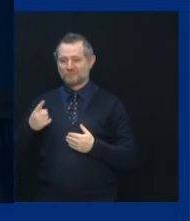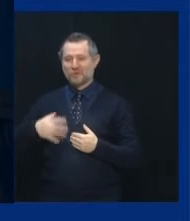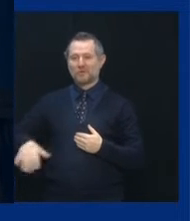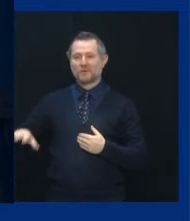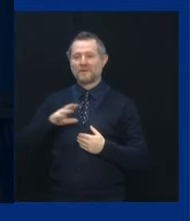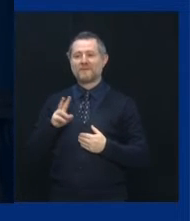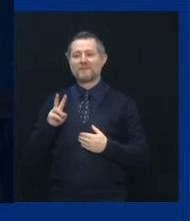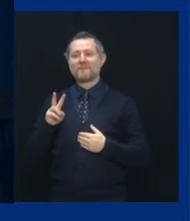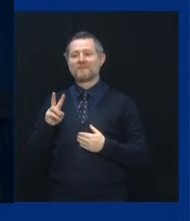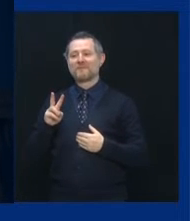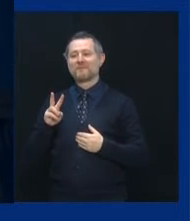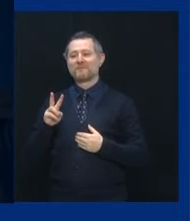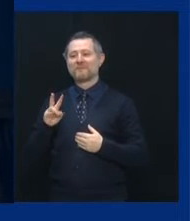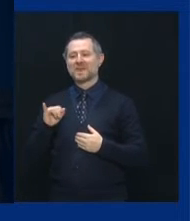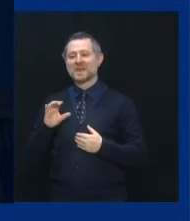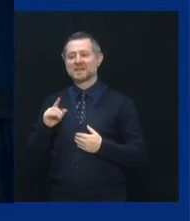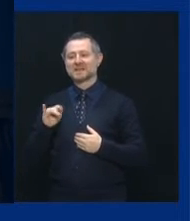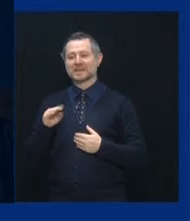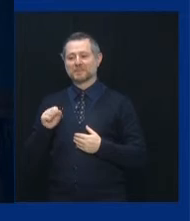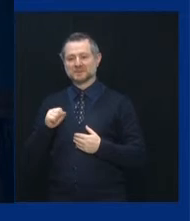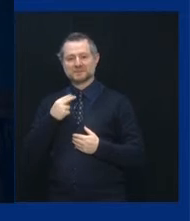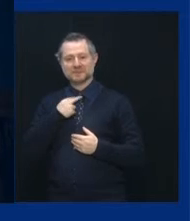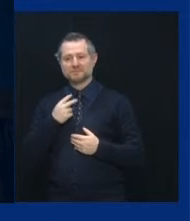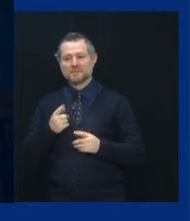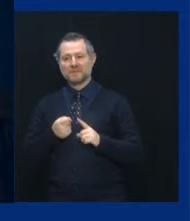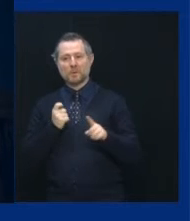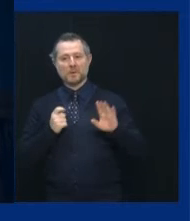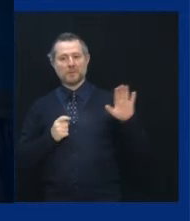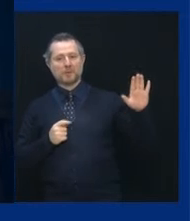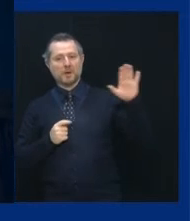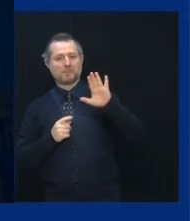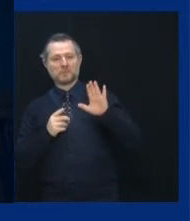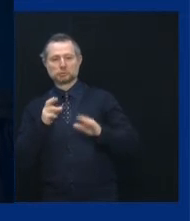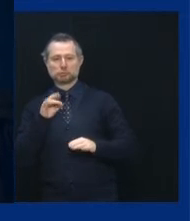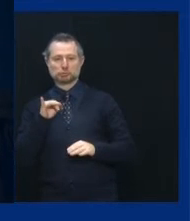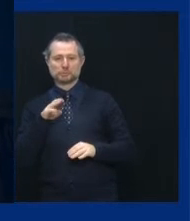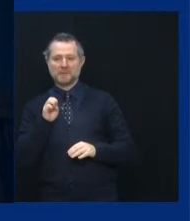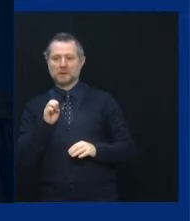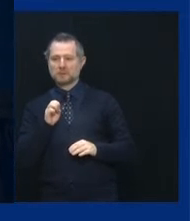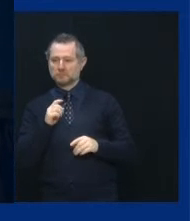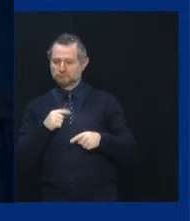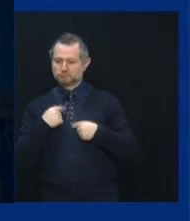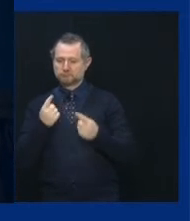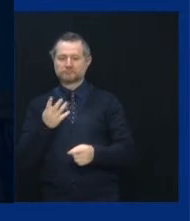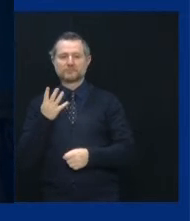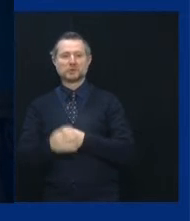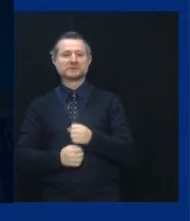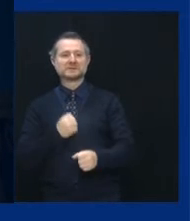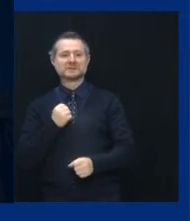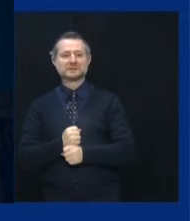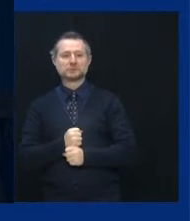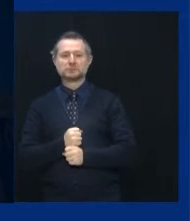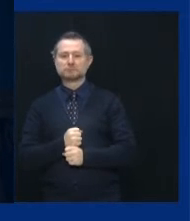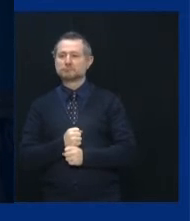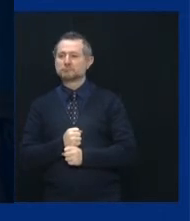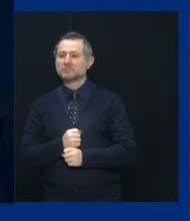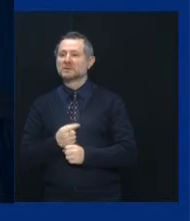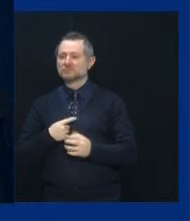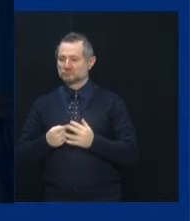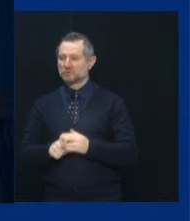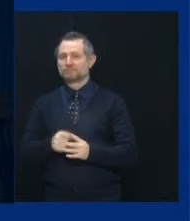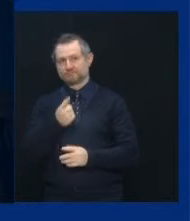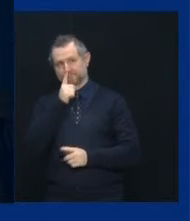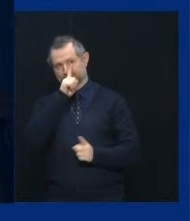4 years begins. And New Yorkers have been crime victims, as far as